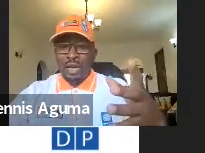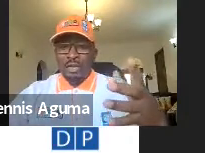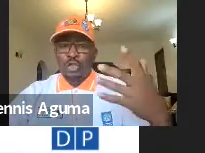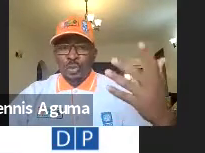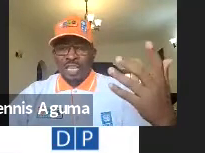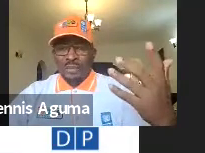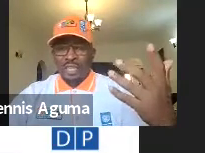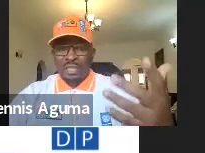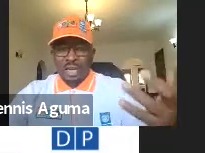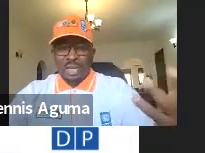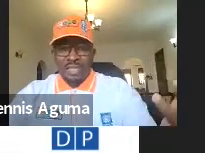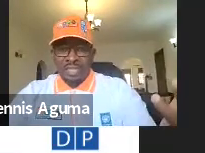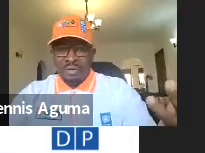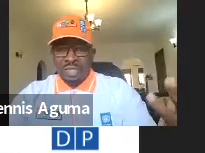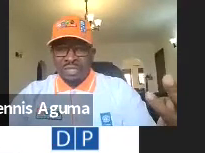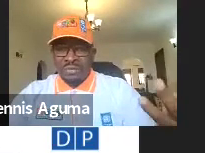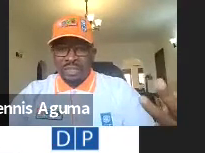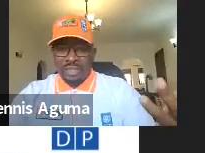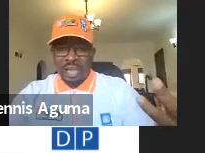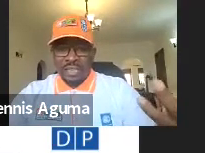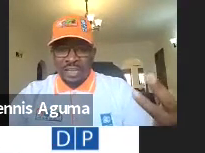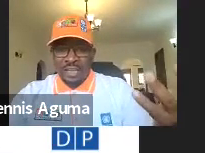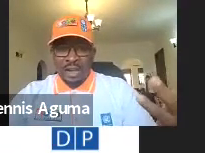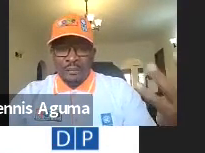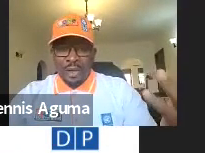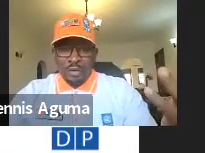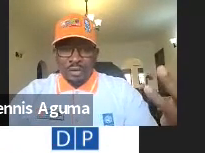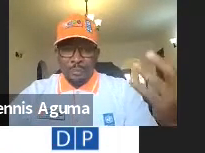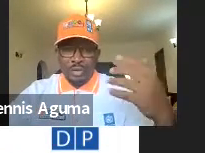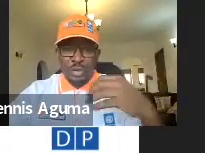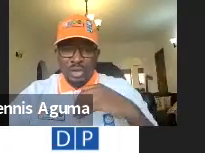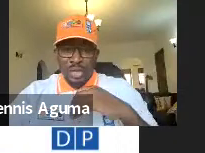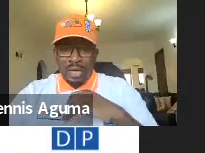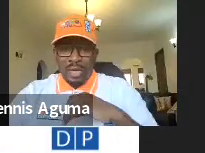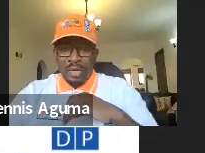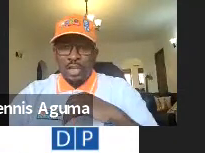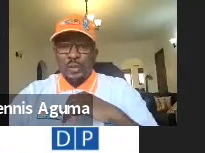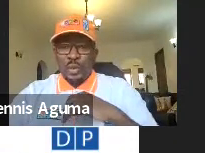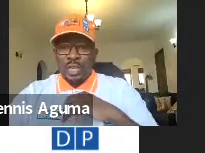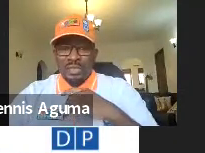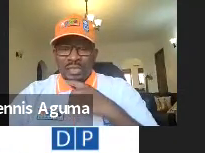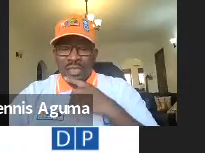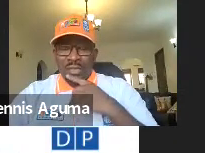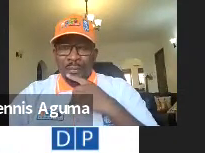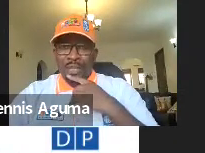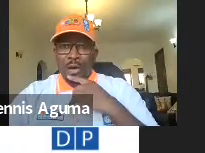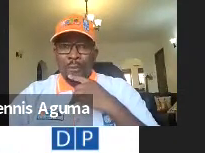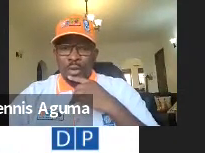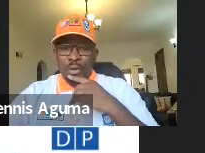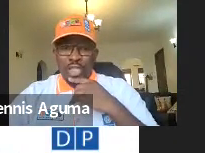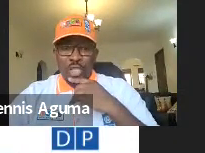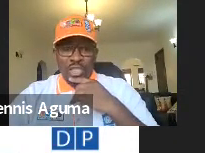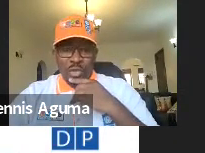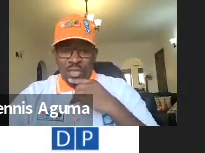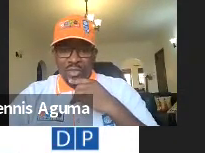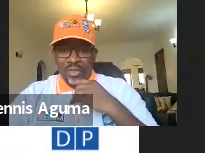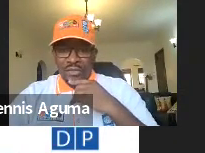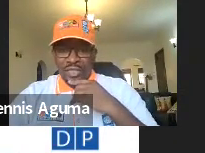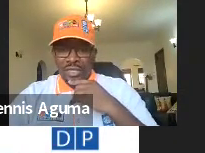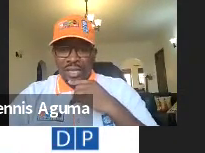with entrepreneurship skills. And you can see some of the stuff that these guys come back with, you know, real products that our panel really should